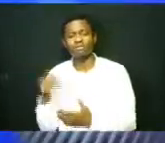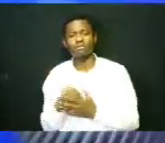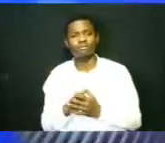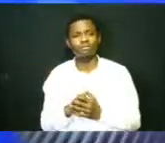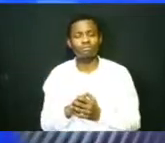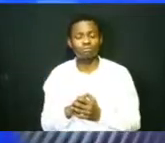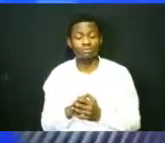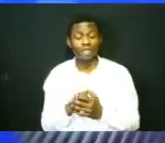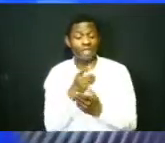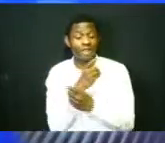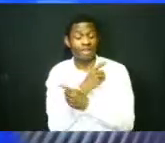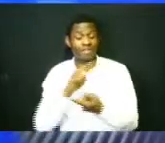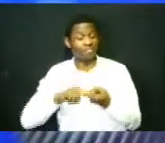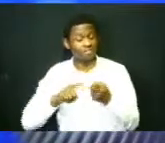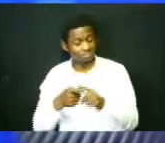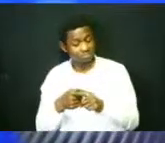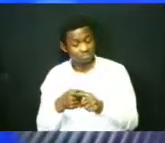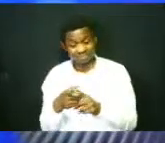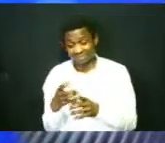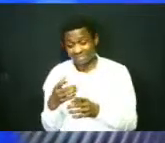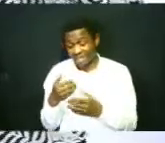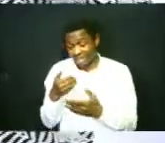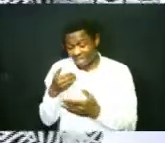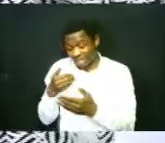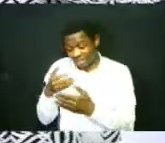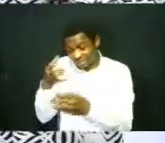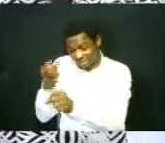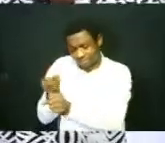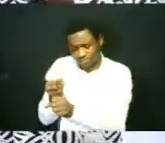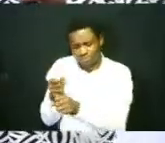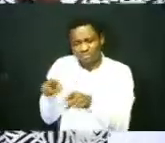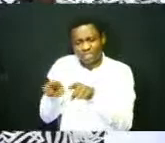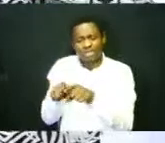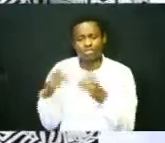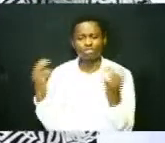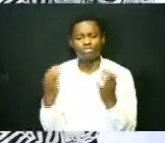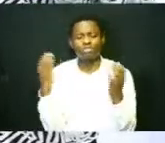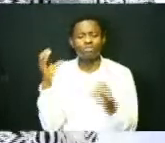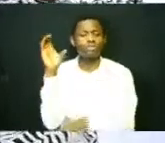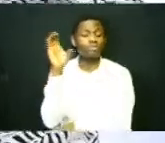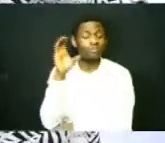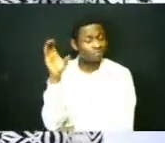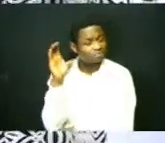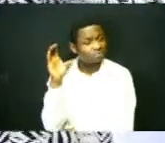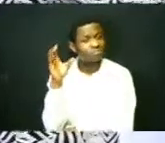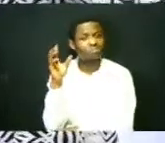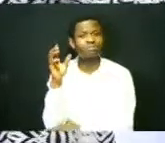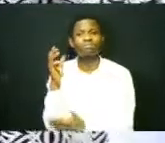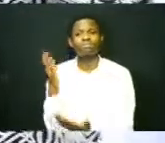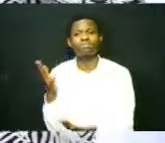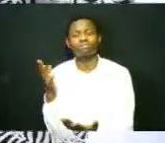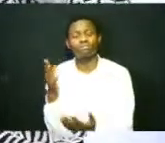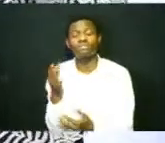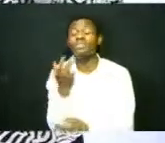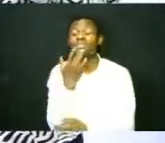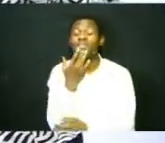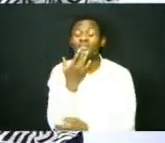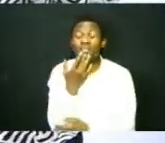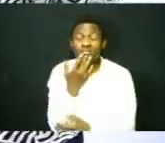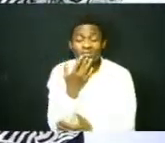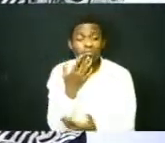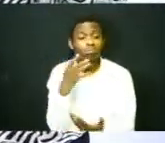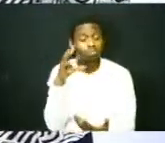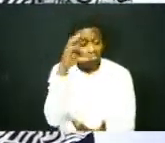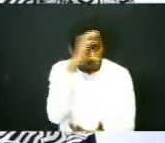Dearly beloved, in conclusion, as we celebrate Christmas, favor wants to locate